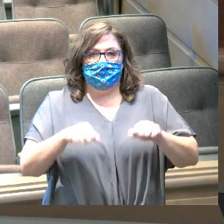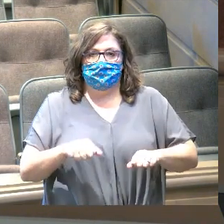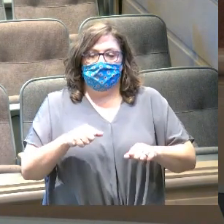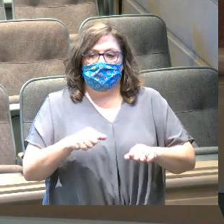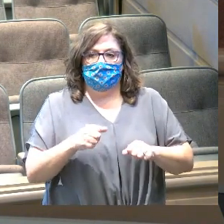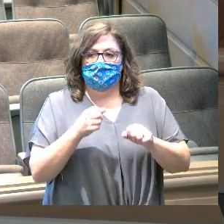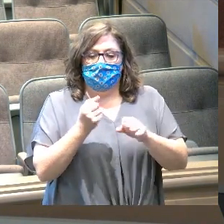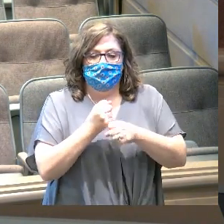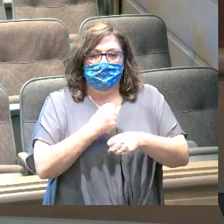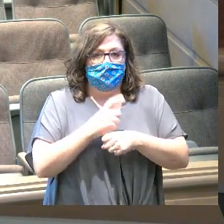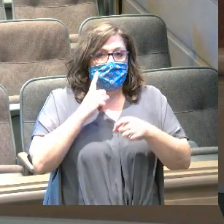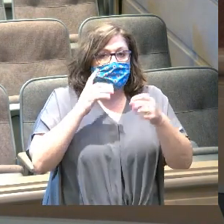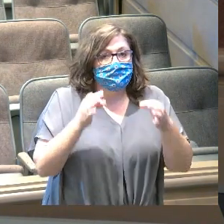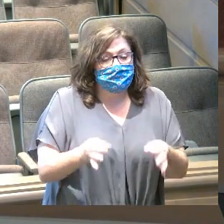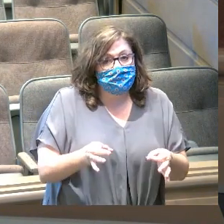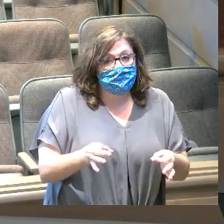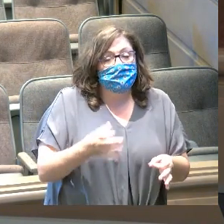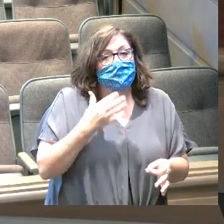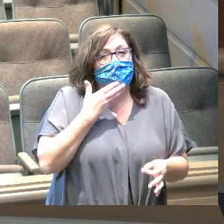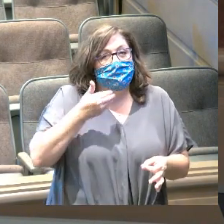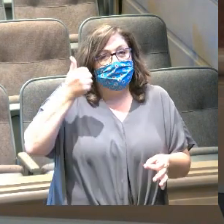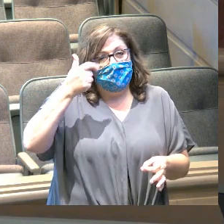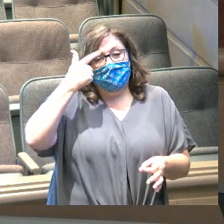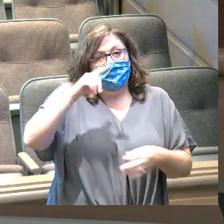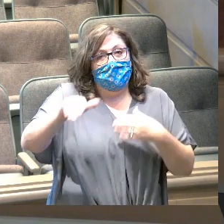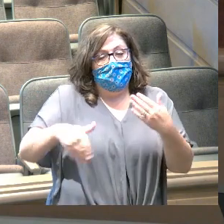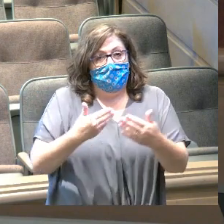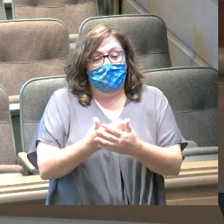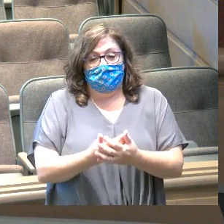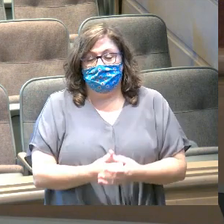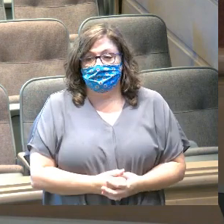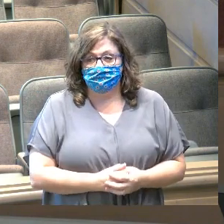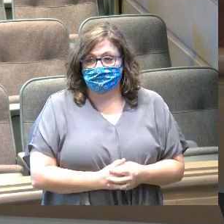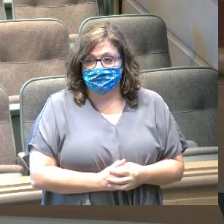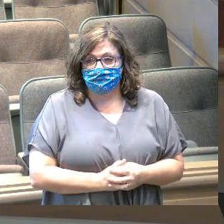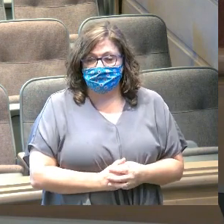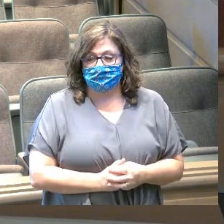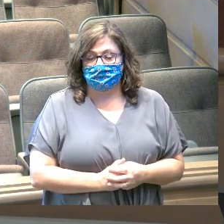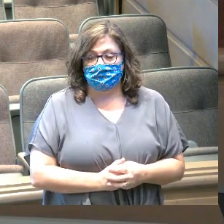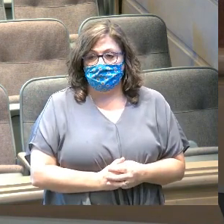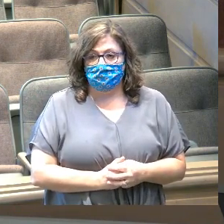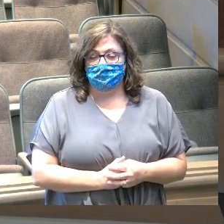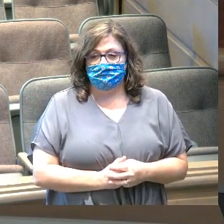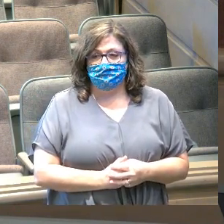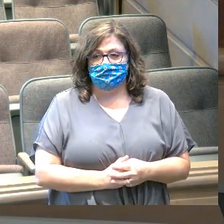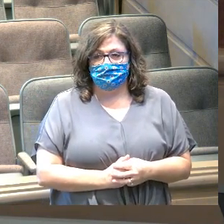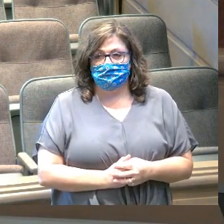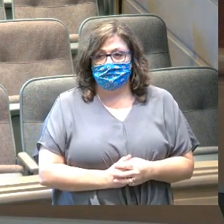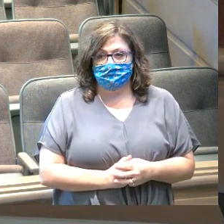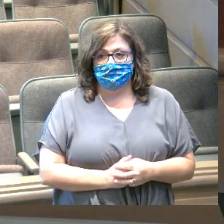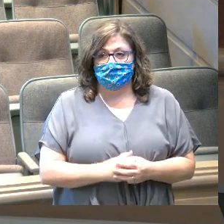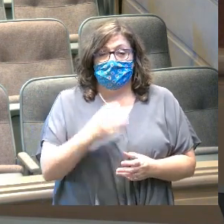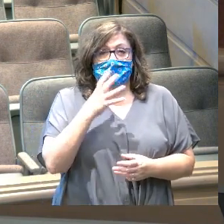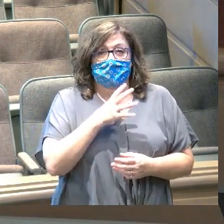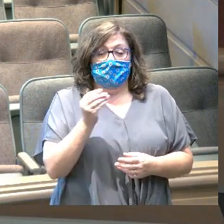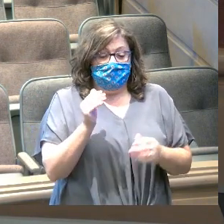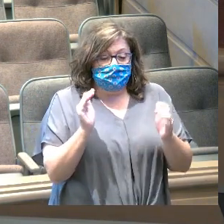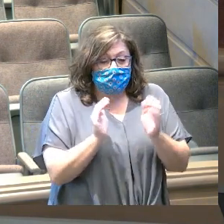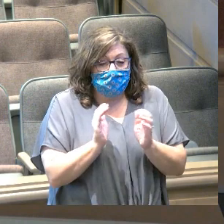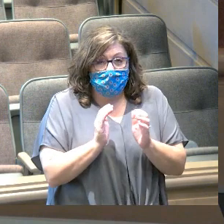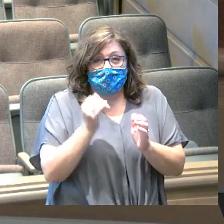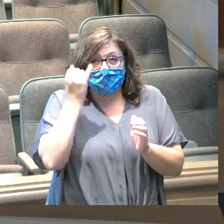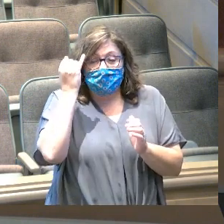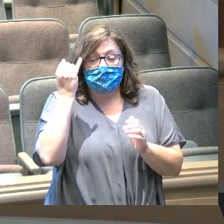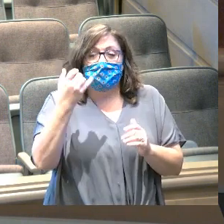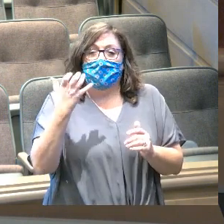hopefully the best for everyone. And on the micro level, on the little picture level, I want us